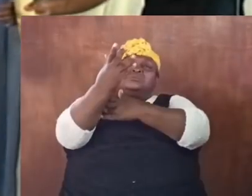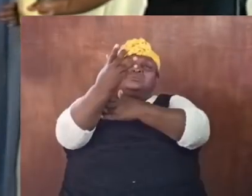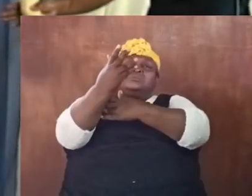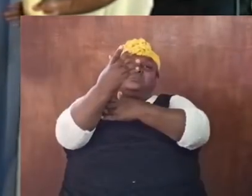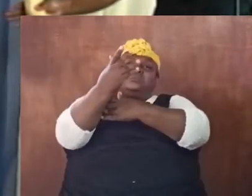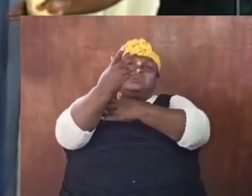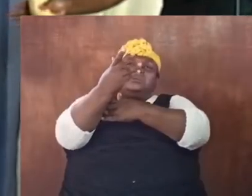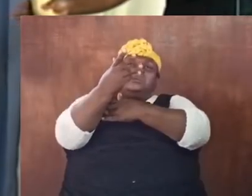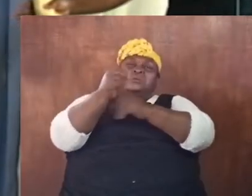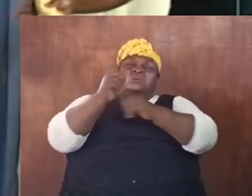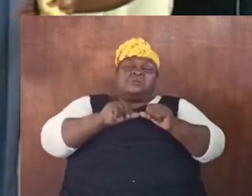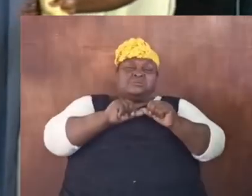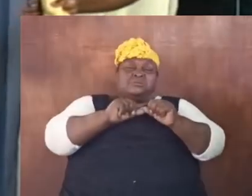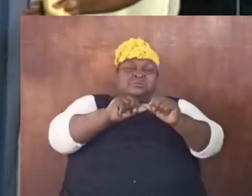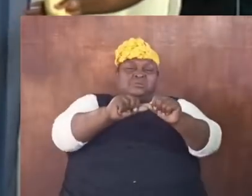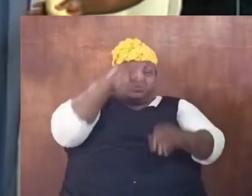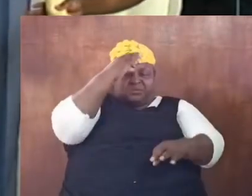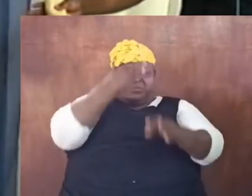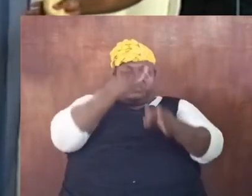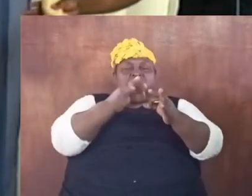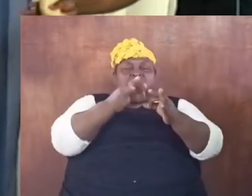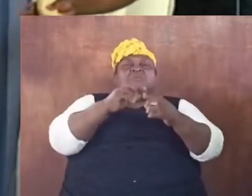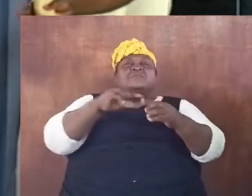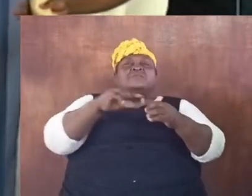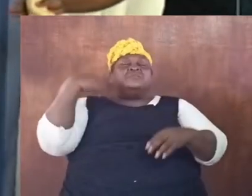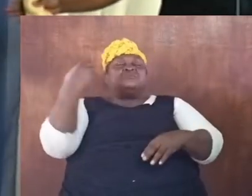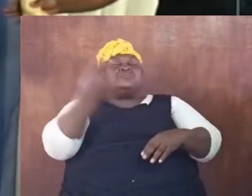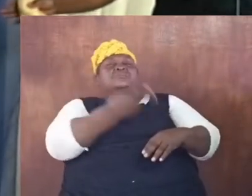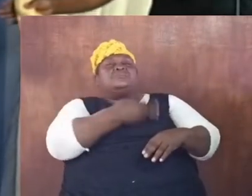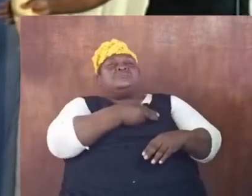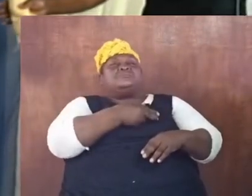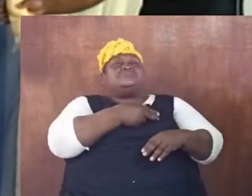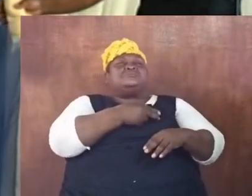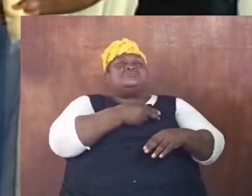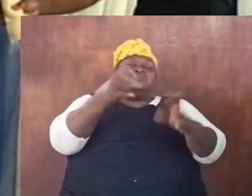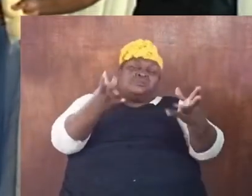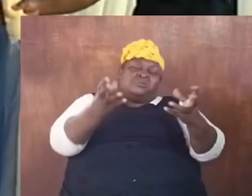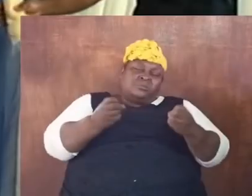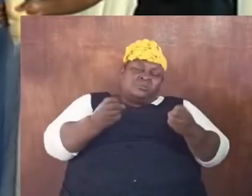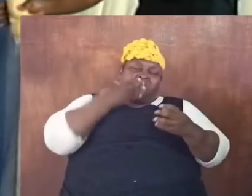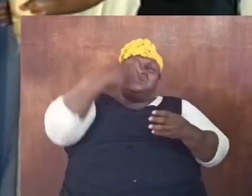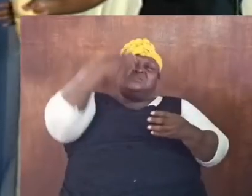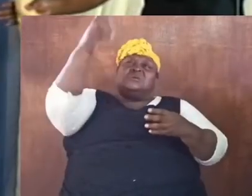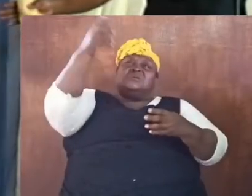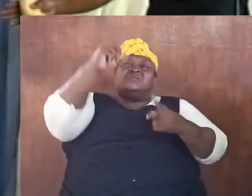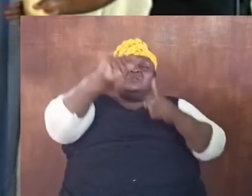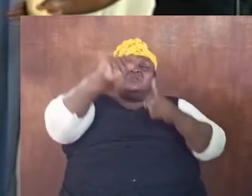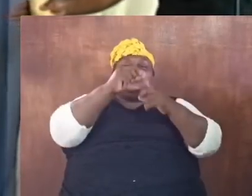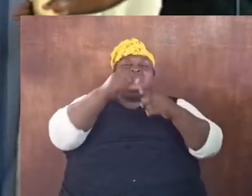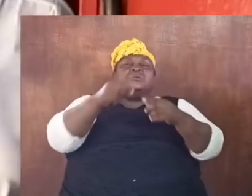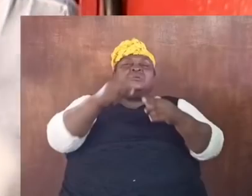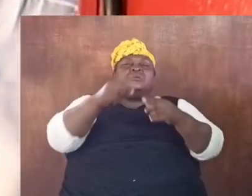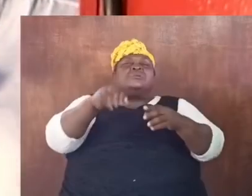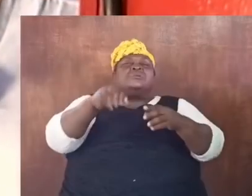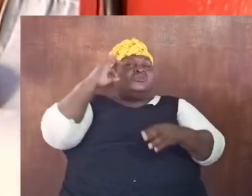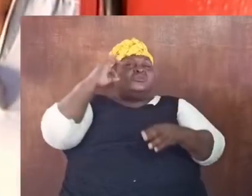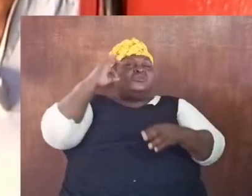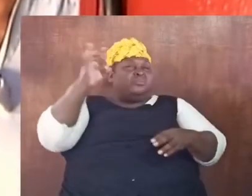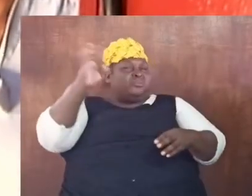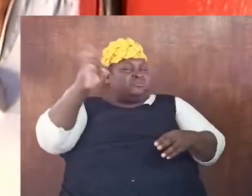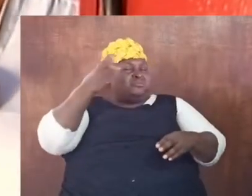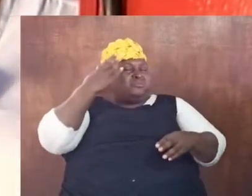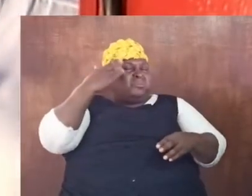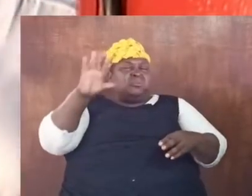Oh God, for continue to be faithful unto us. God, we just want to thank you for the word that come forth. You know who will bring forth the word,